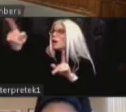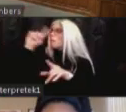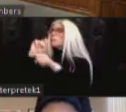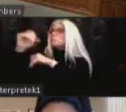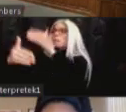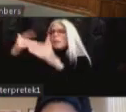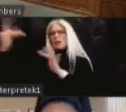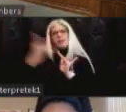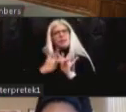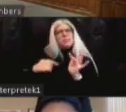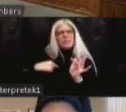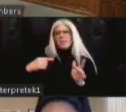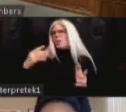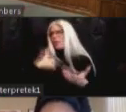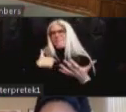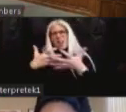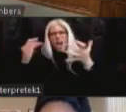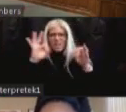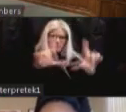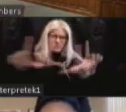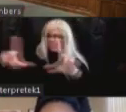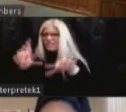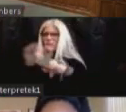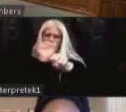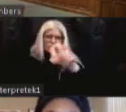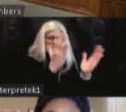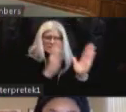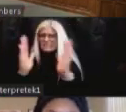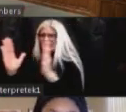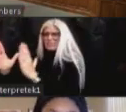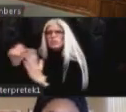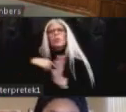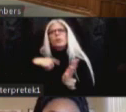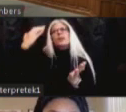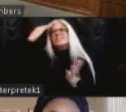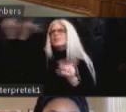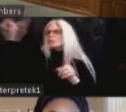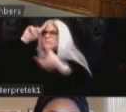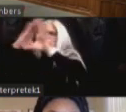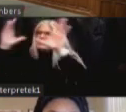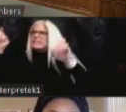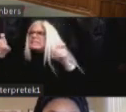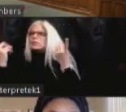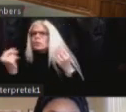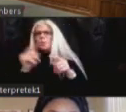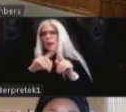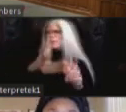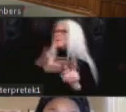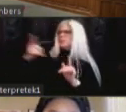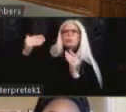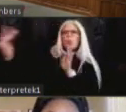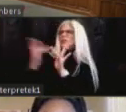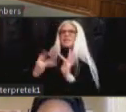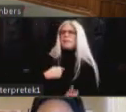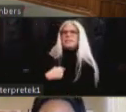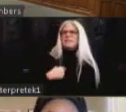that you need to build up first before you are ready to start thinking about what that looks like for partnerships in the community, but please contact me. I will.